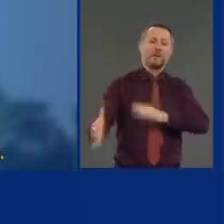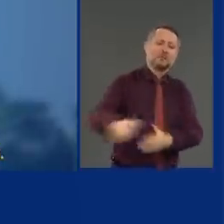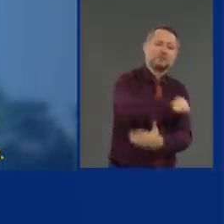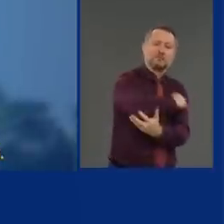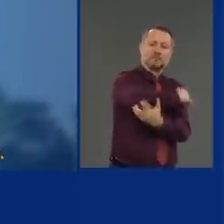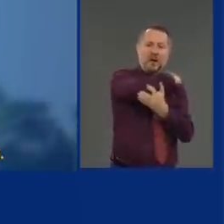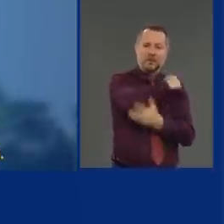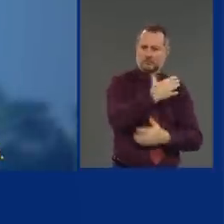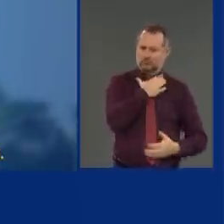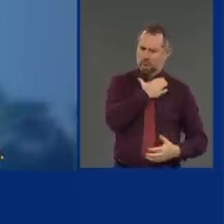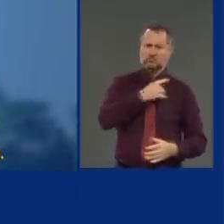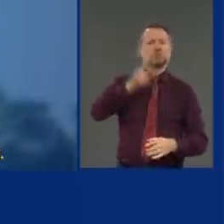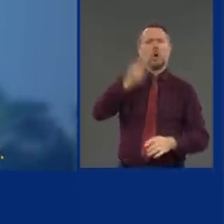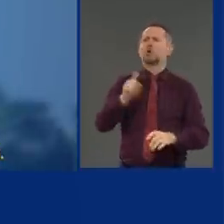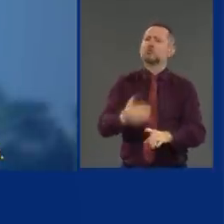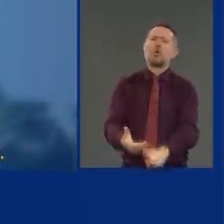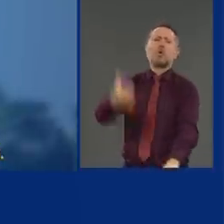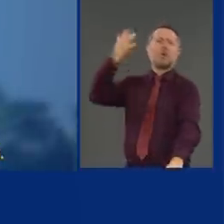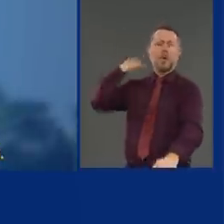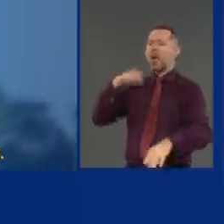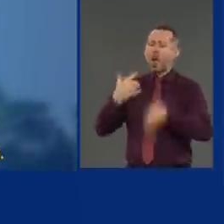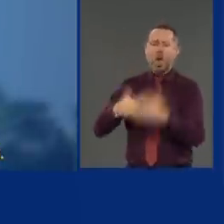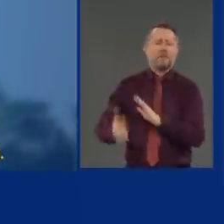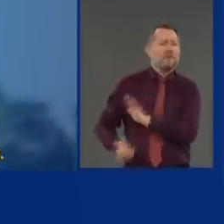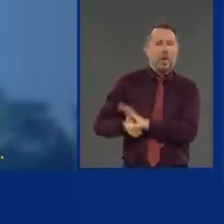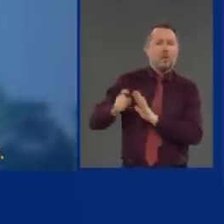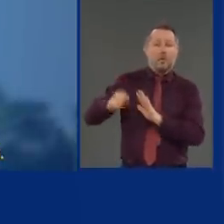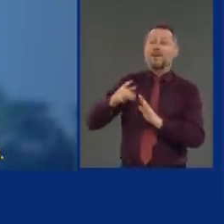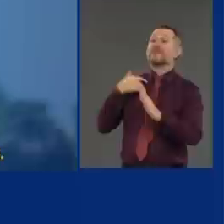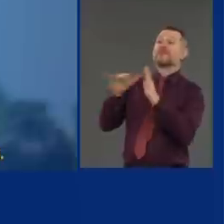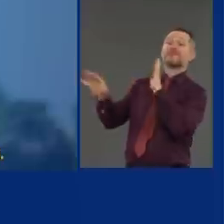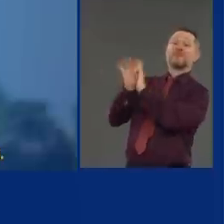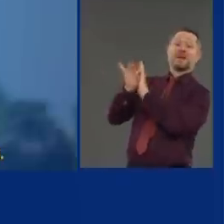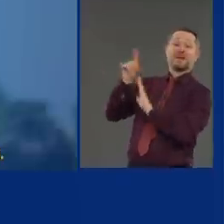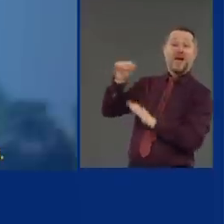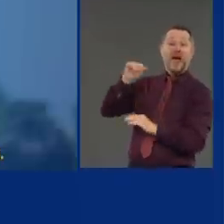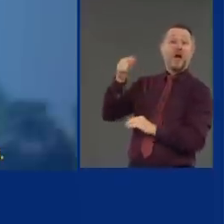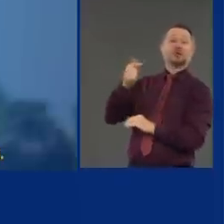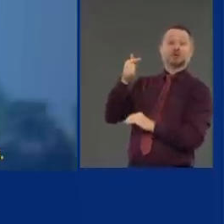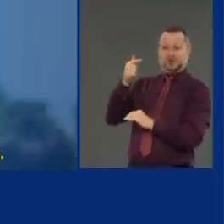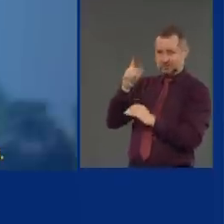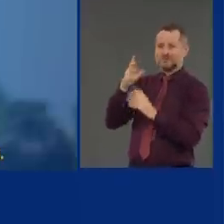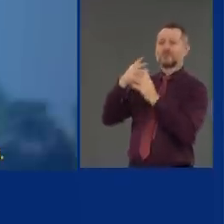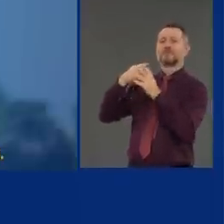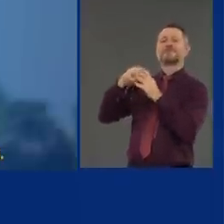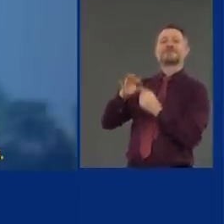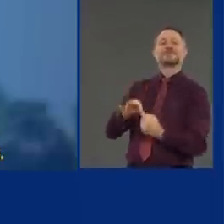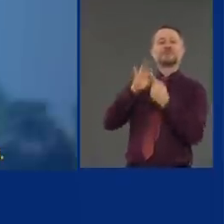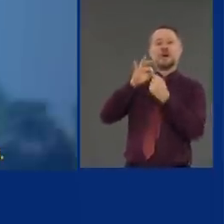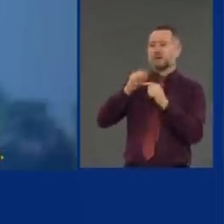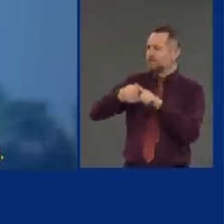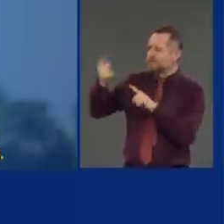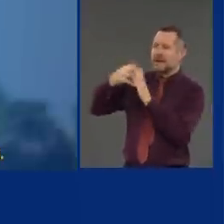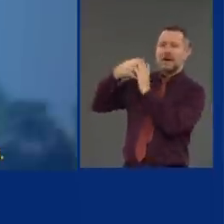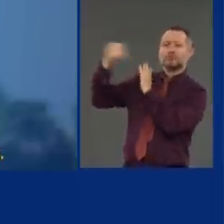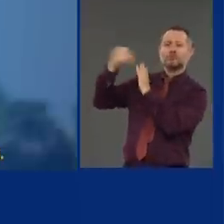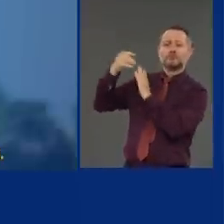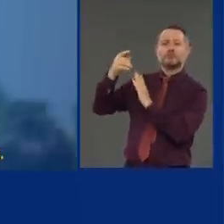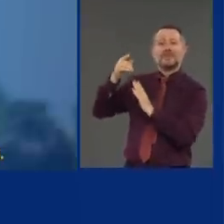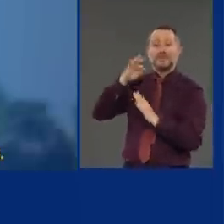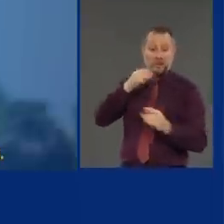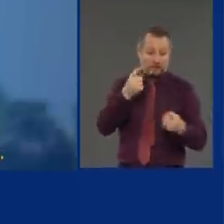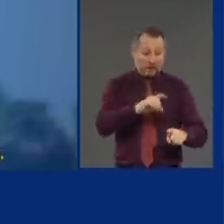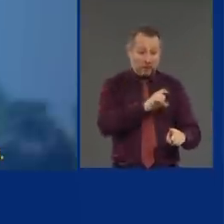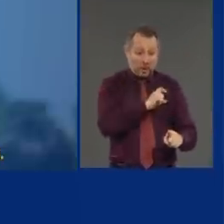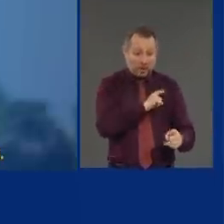General as a special prosecutor if there is a questionable killing by police where they kill an unarmed person.